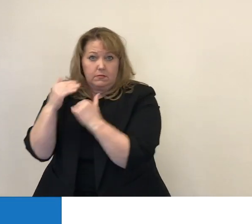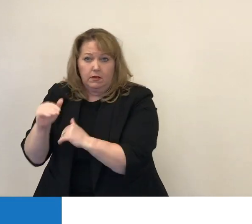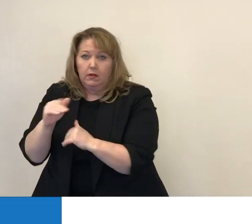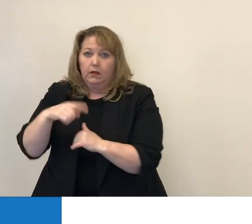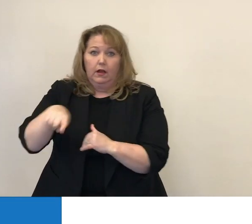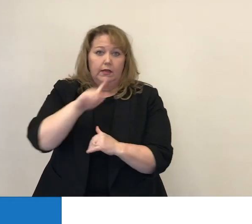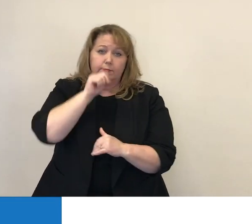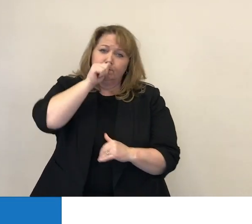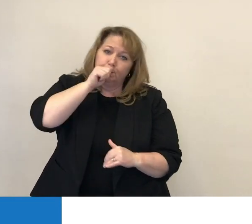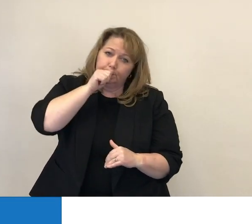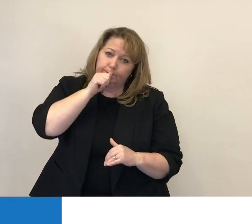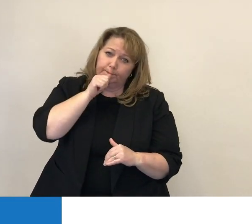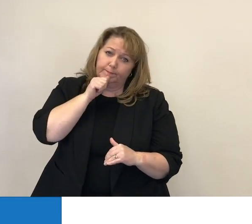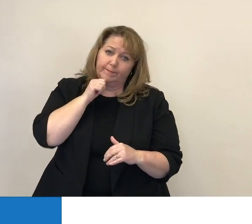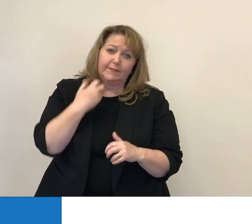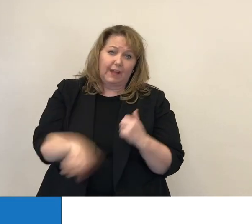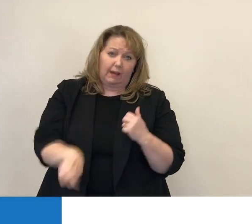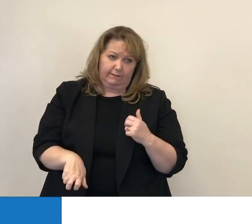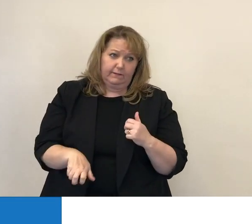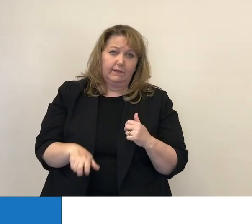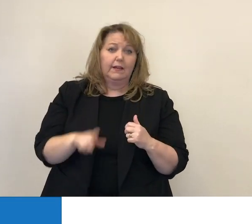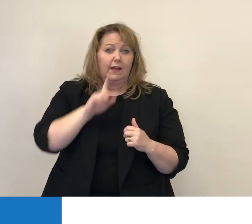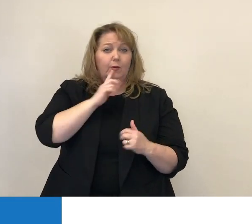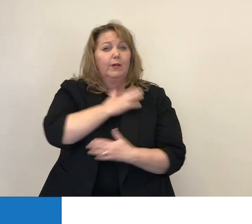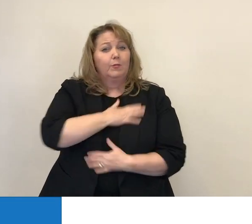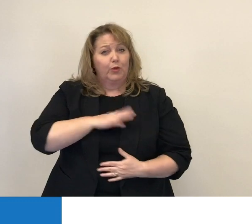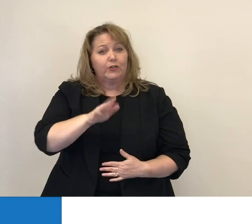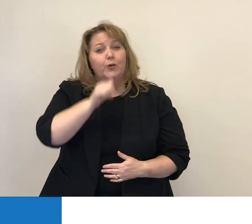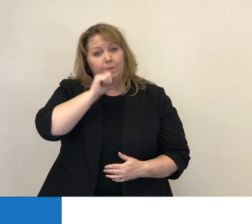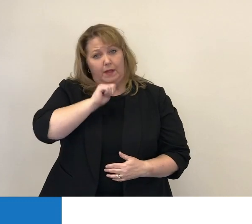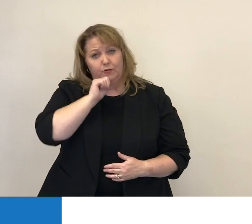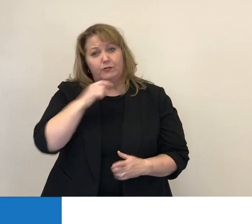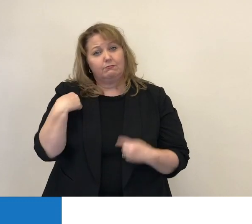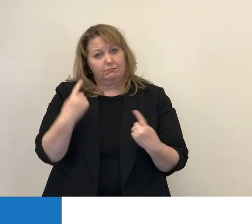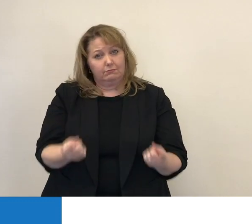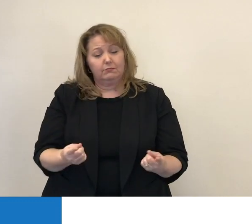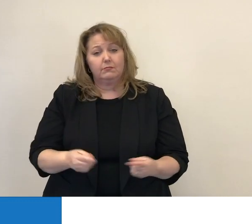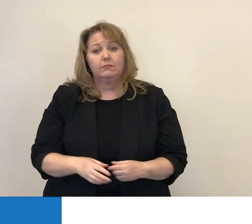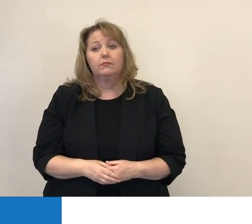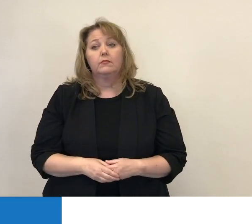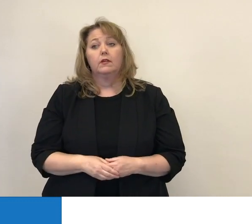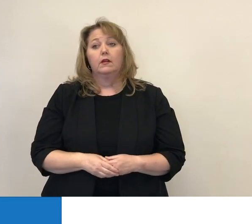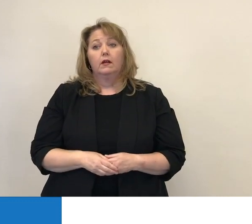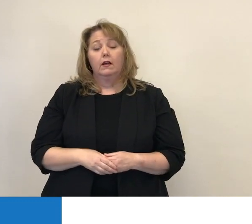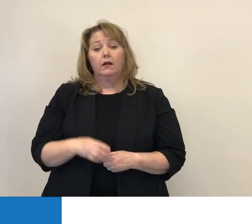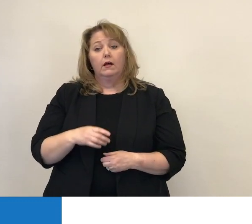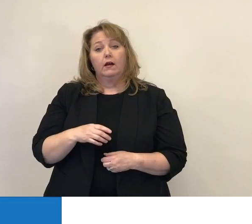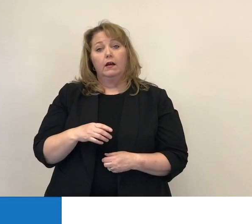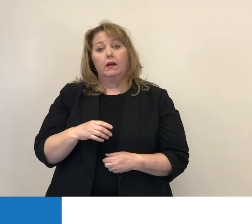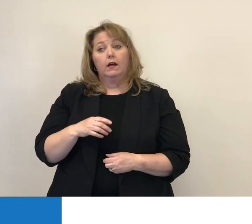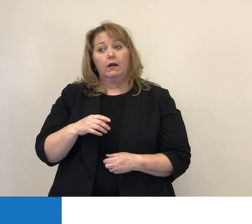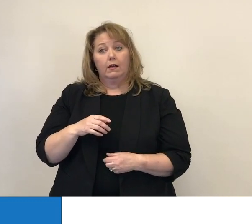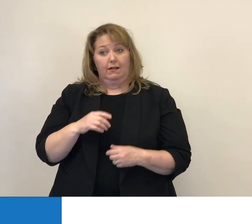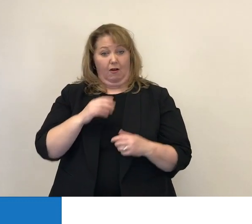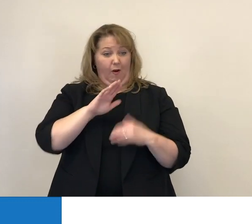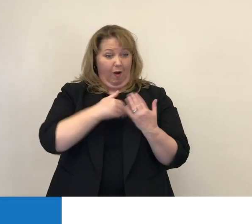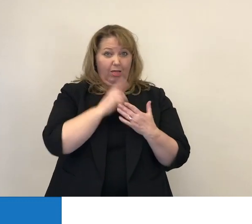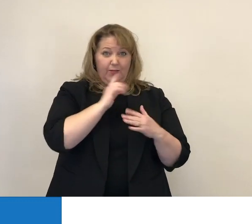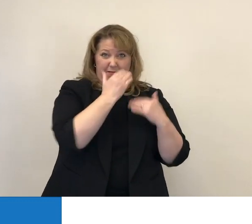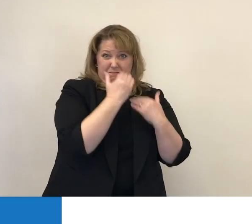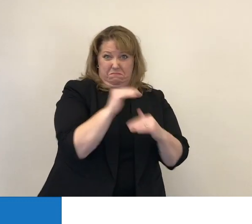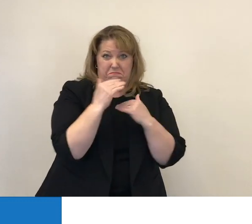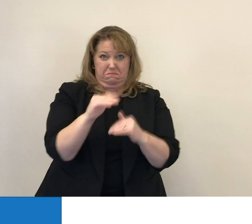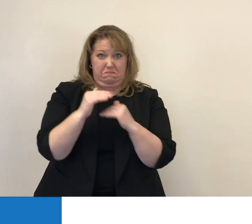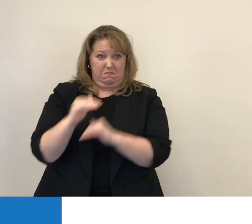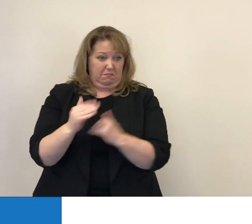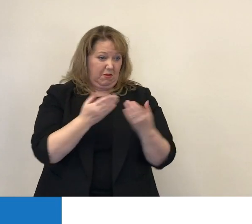than you do, believe me, but I appreciate your assistance. But guided by the medical experts, these were necessary steps to